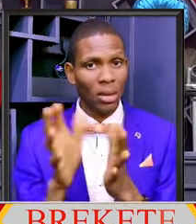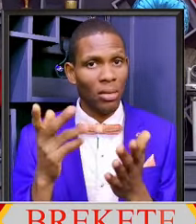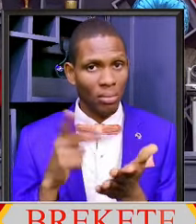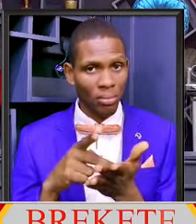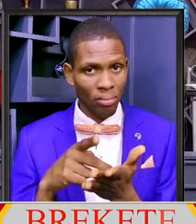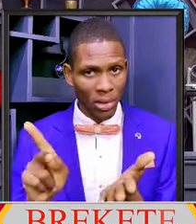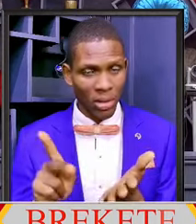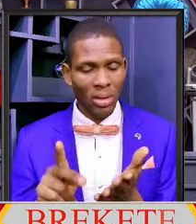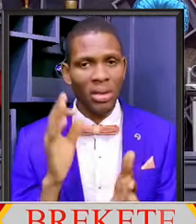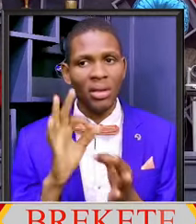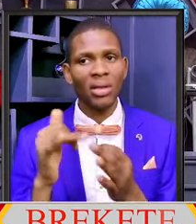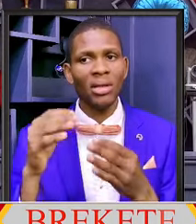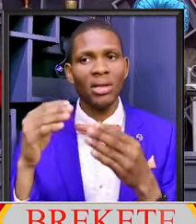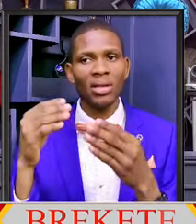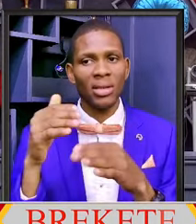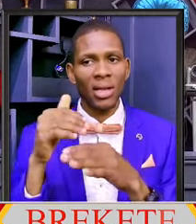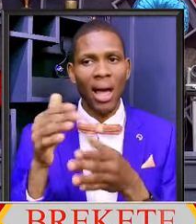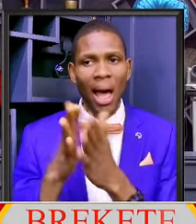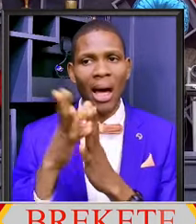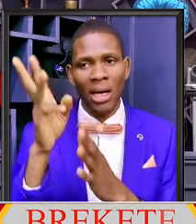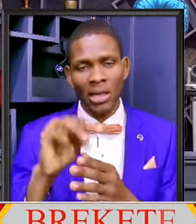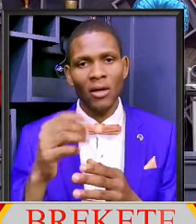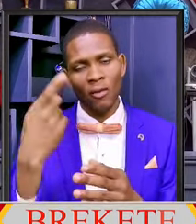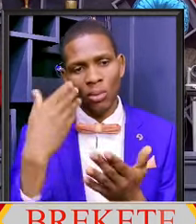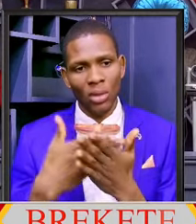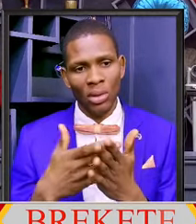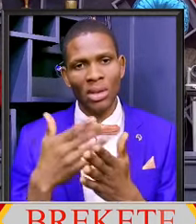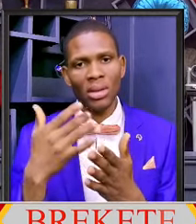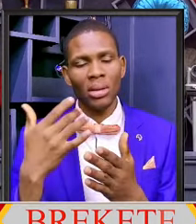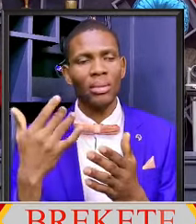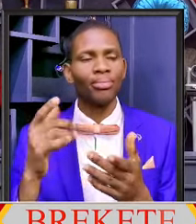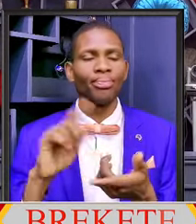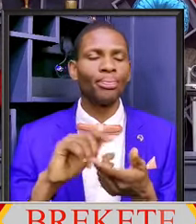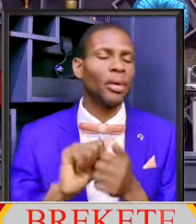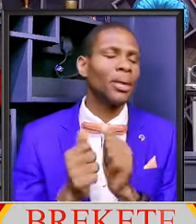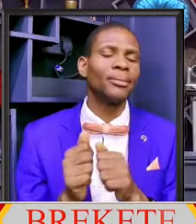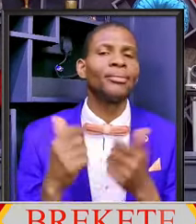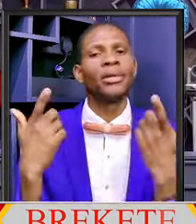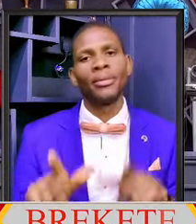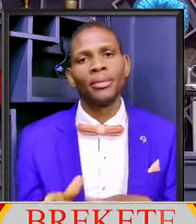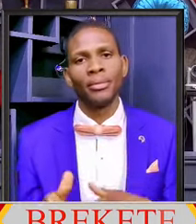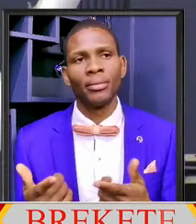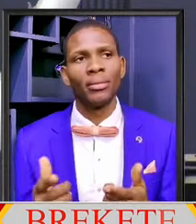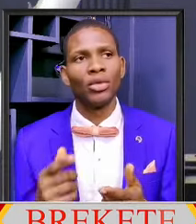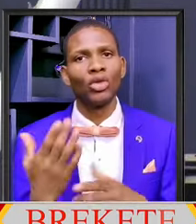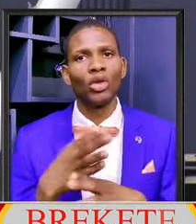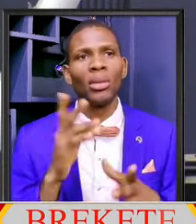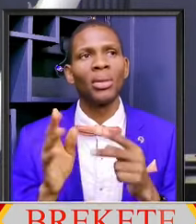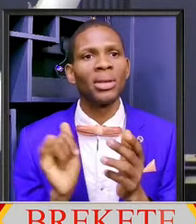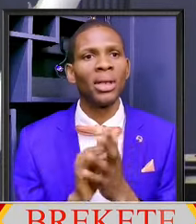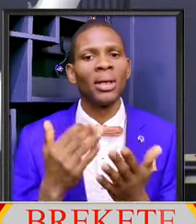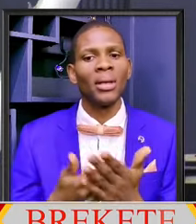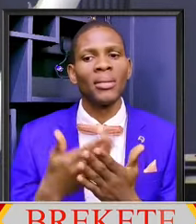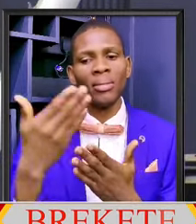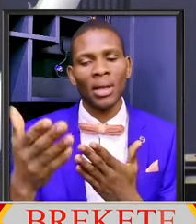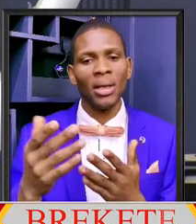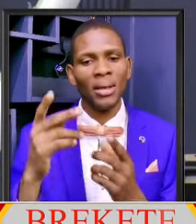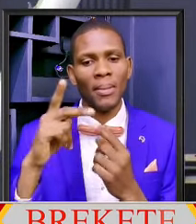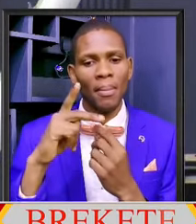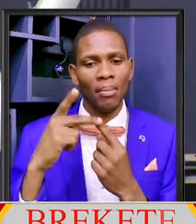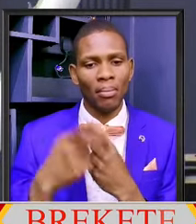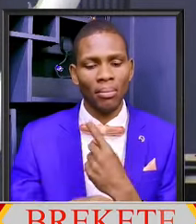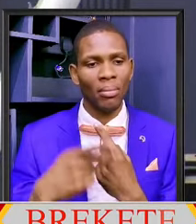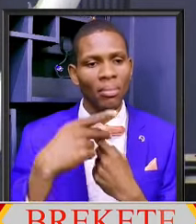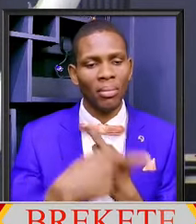if they send for the money, it go turn problem. It's just like some people where they buy plantain and yam from this